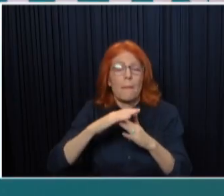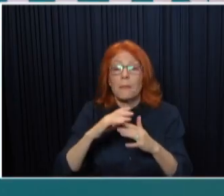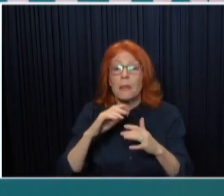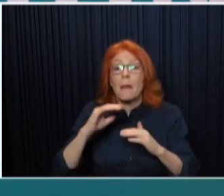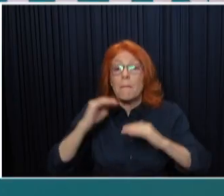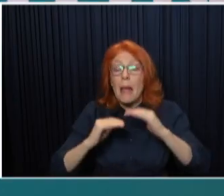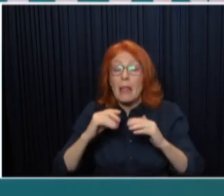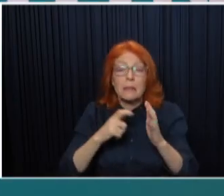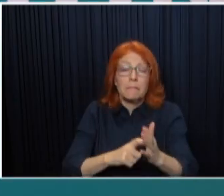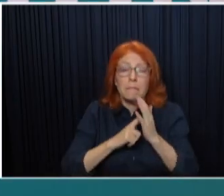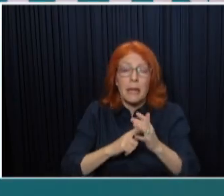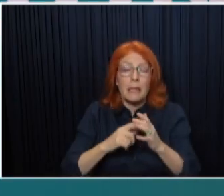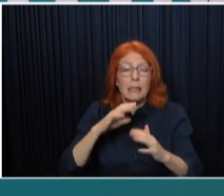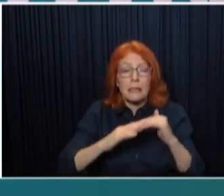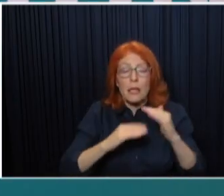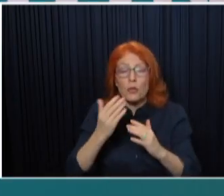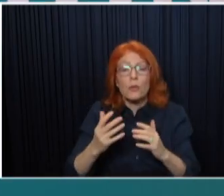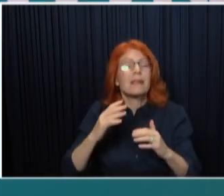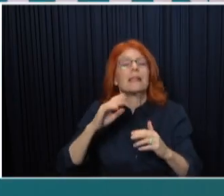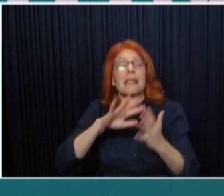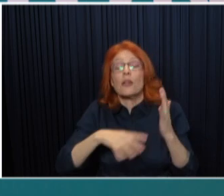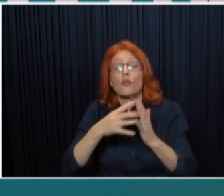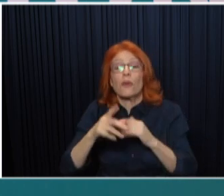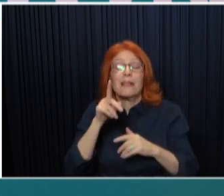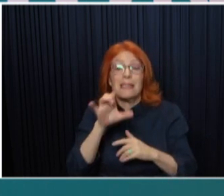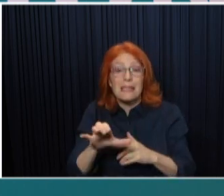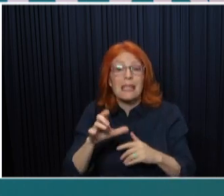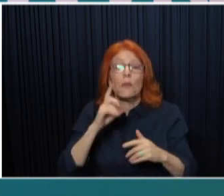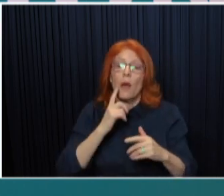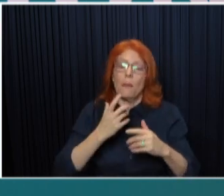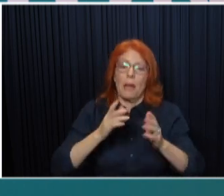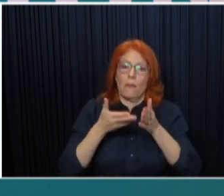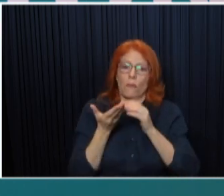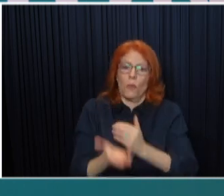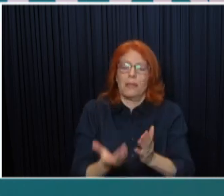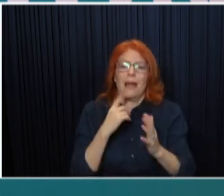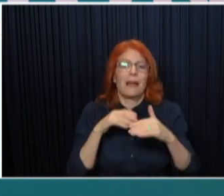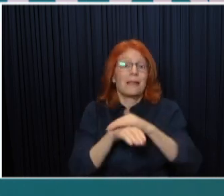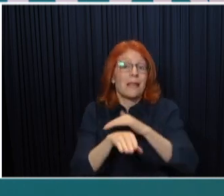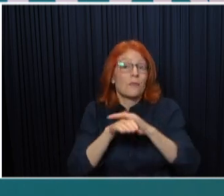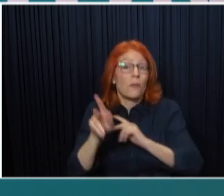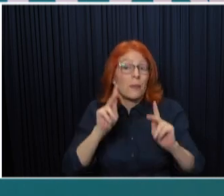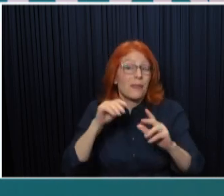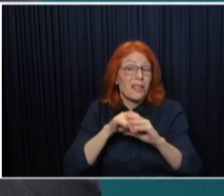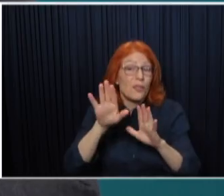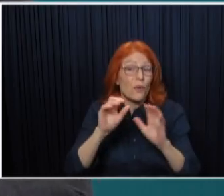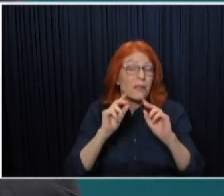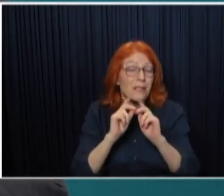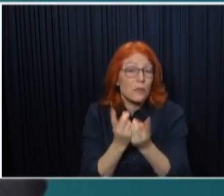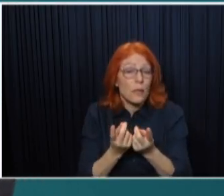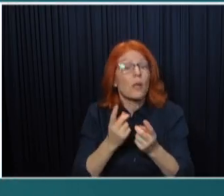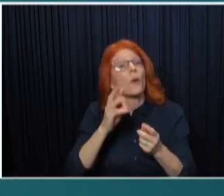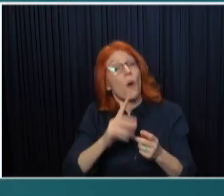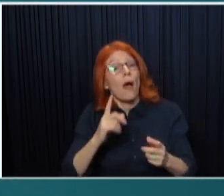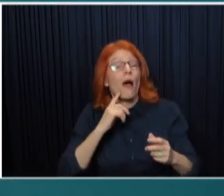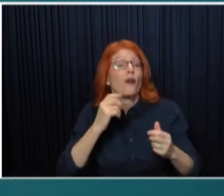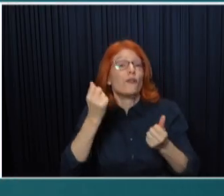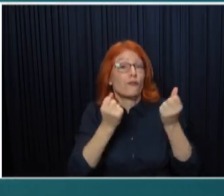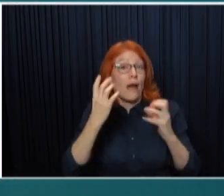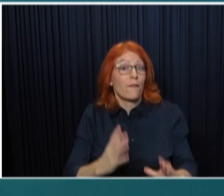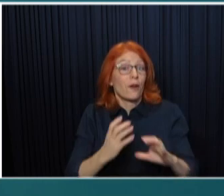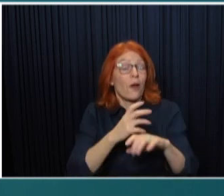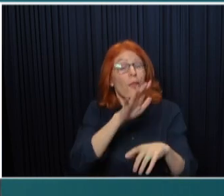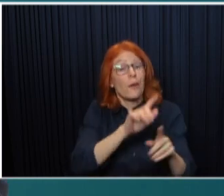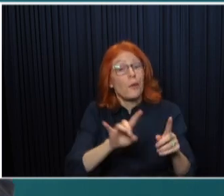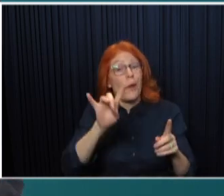the demanding schedule in D.C. with being present and accessible to the people in your district? Well, as a truck driver, I was usually gone 3 to